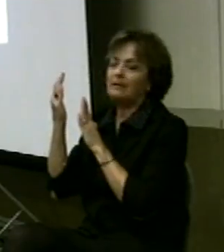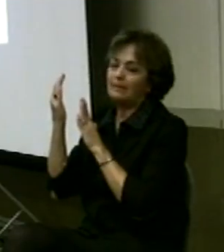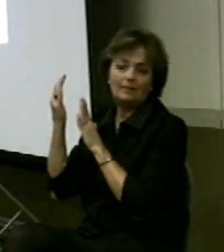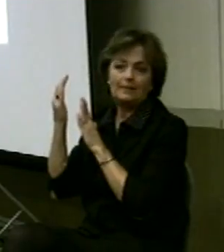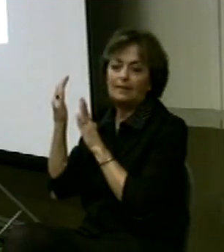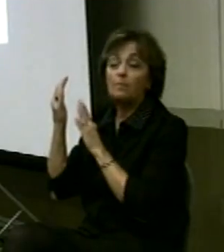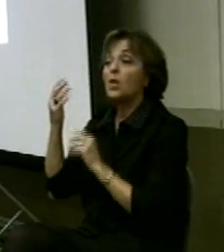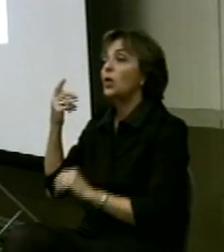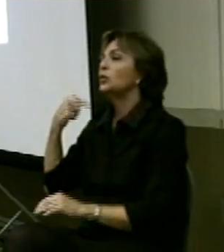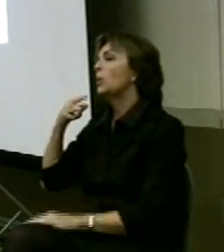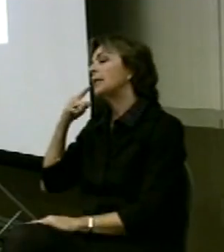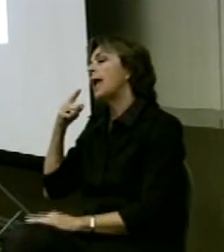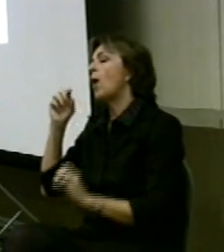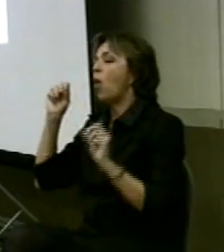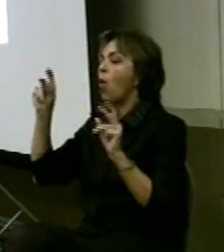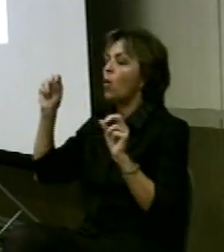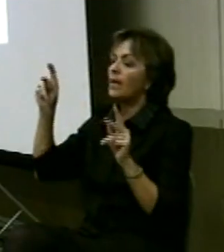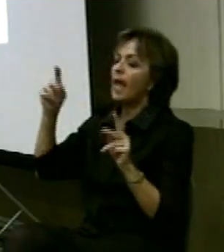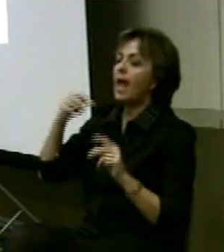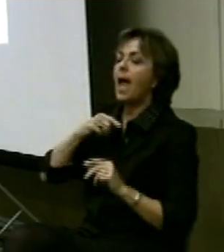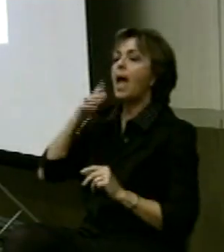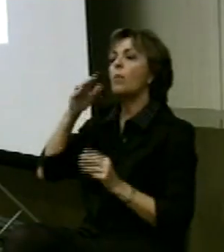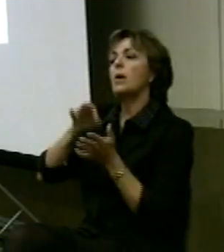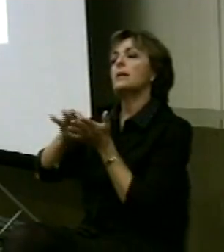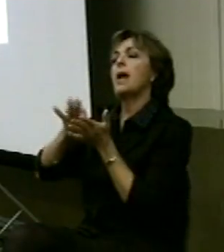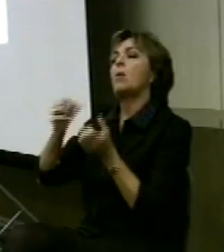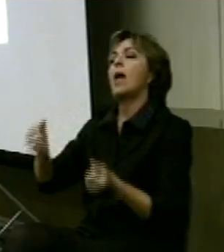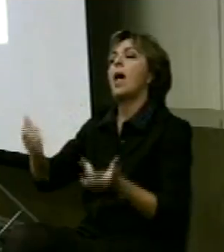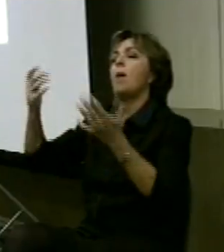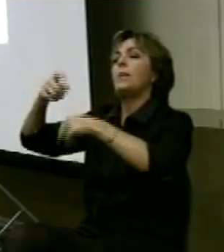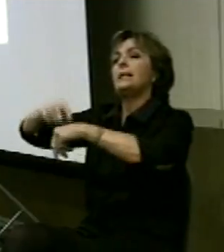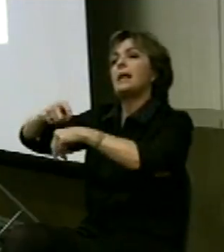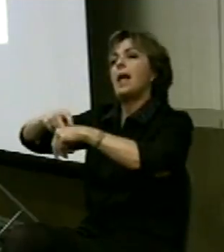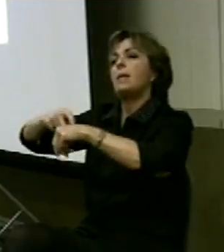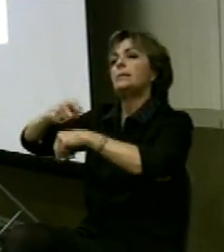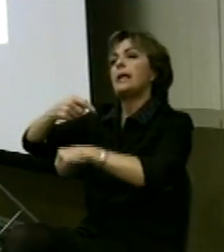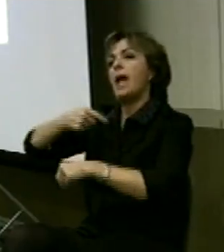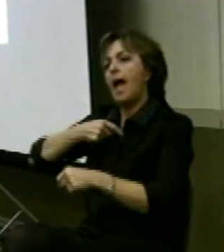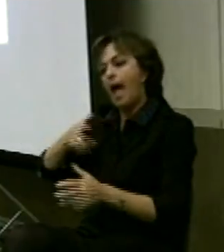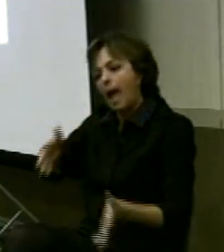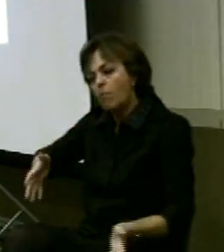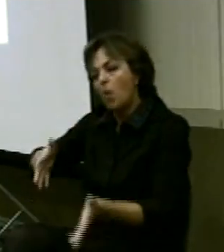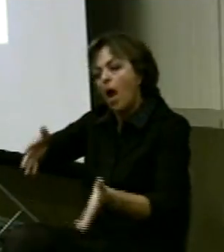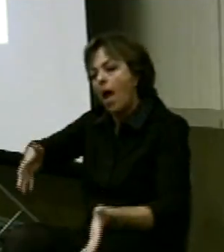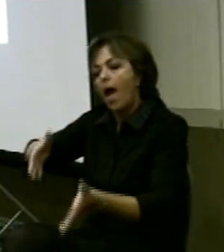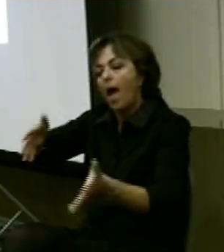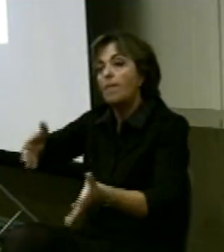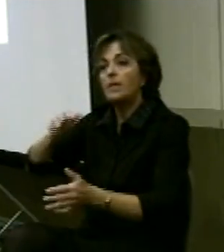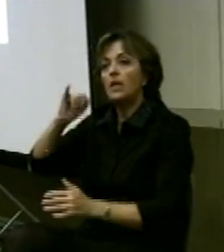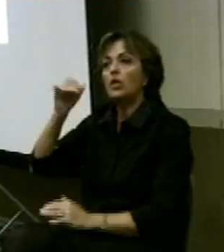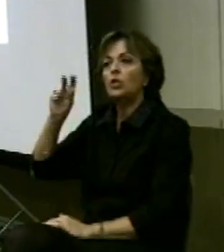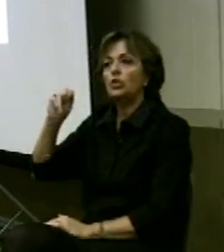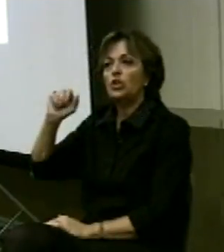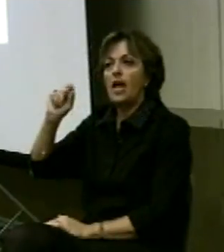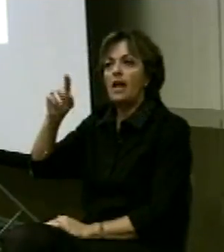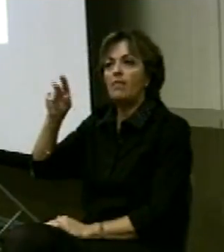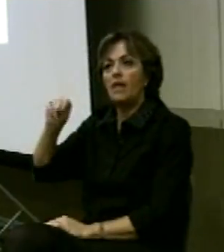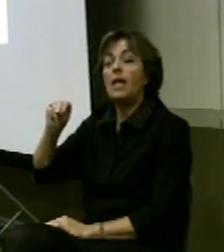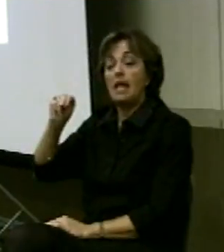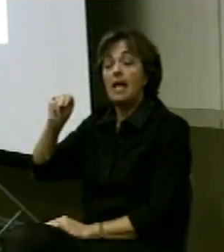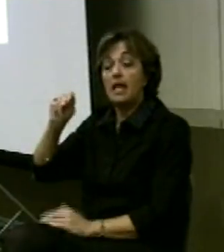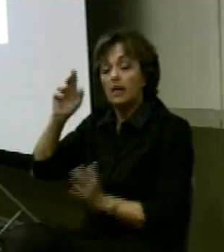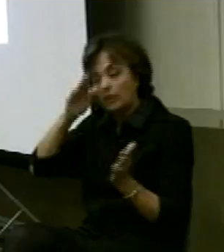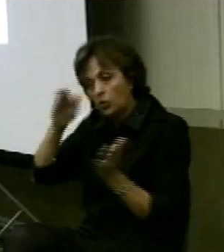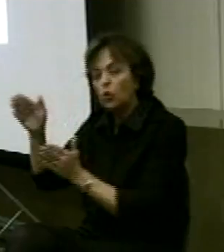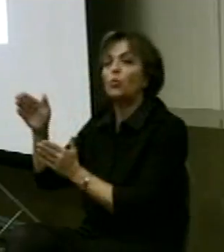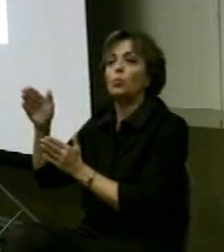then we say, okay, I'm going to count how many times I prompt Jonathan to